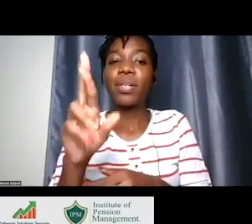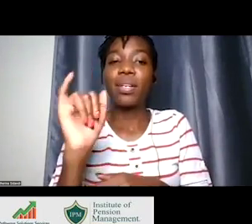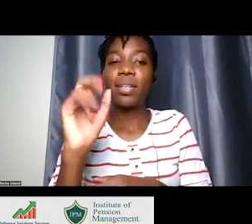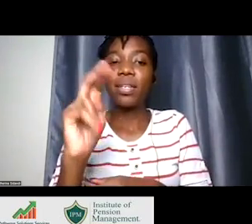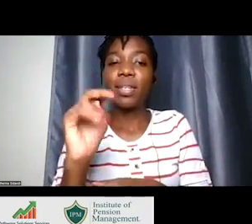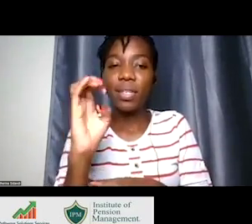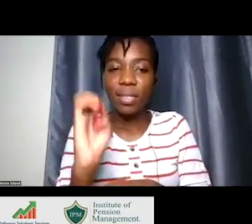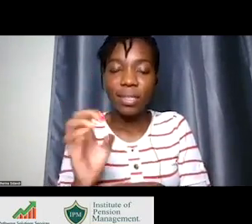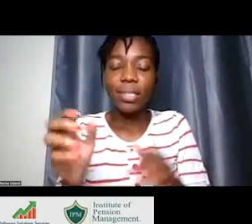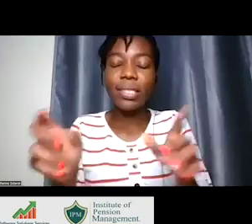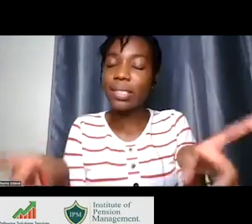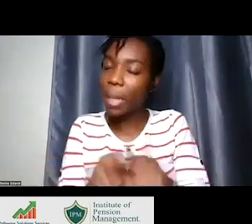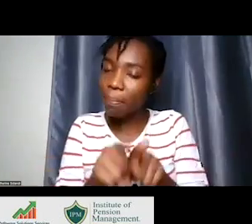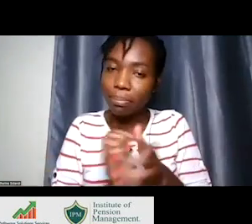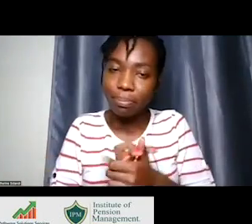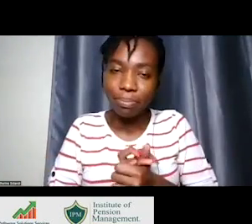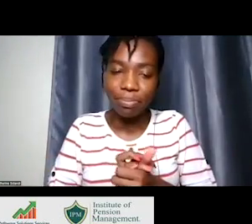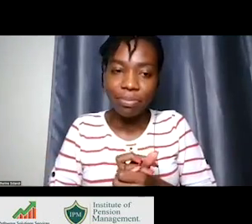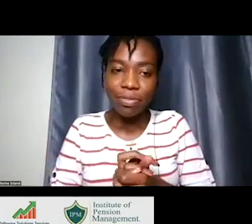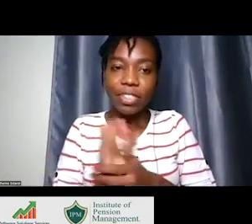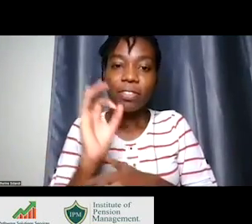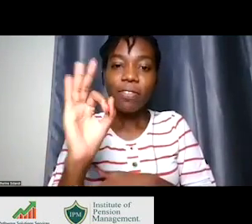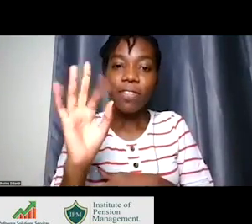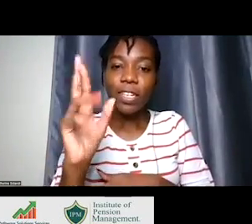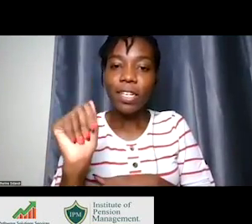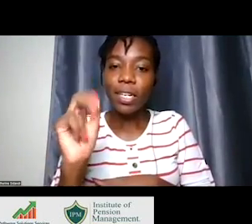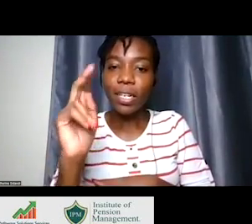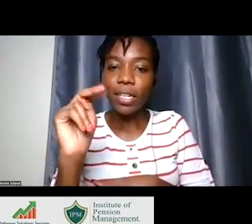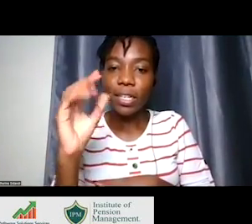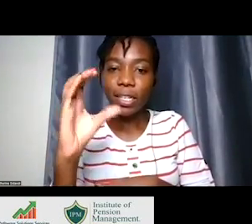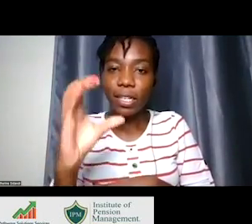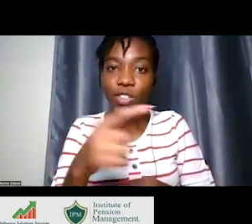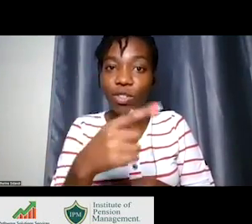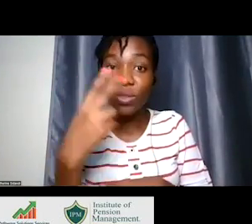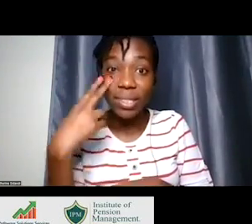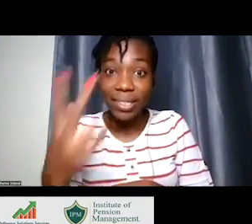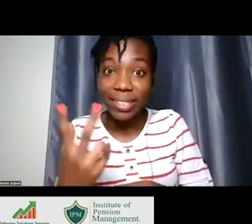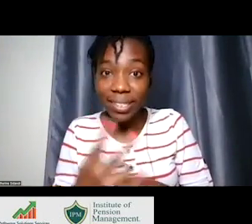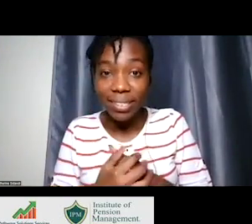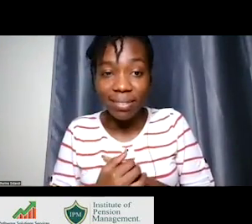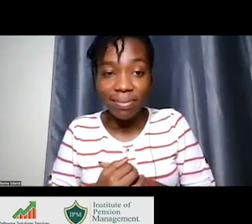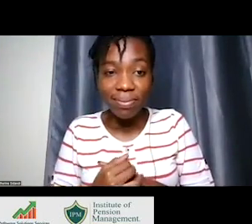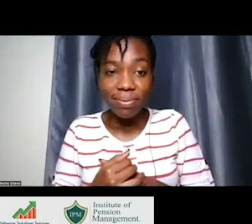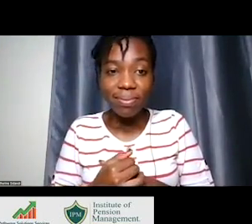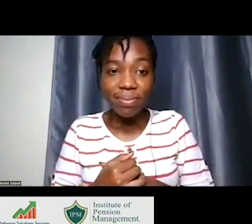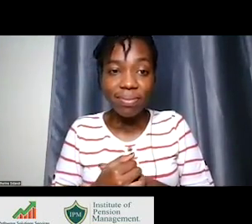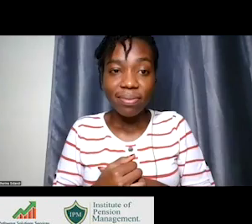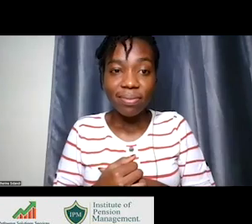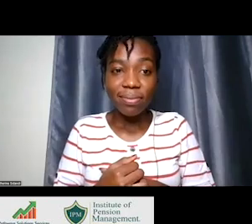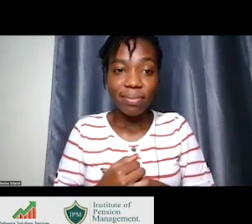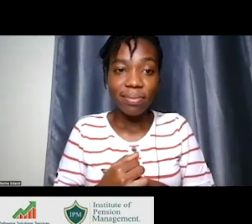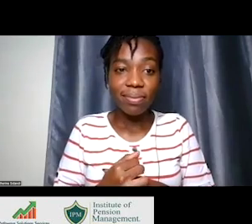so yeah. Frank, are you seeing the answers on the chat? Yes, I can see. Okay. I